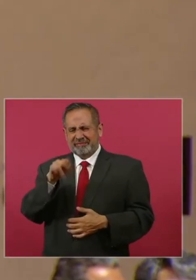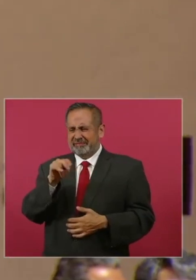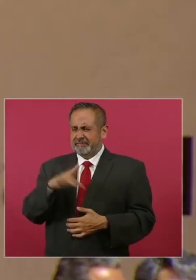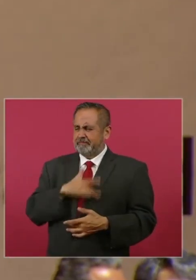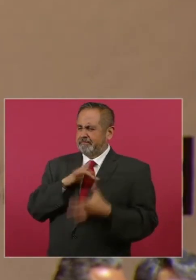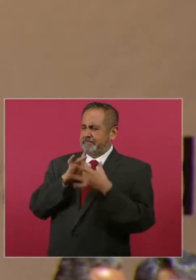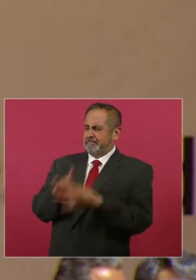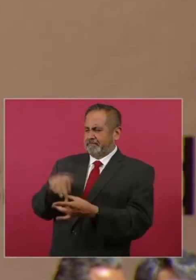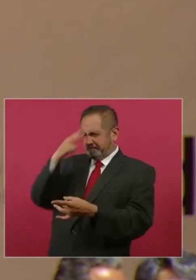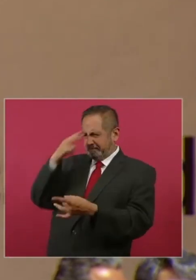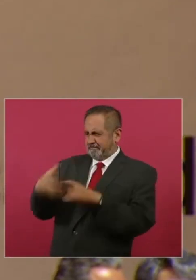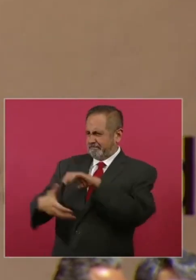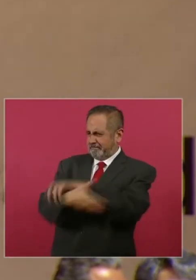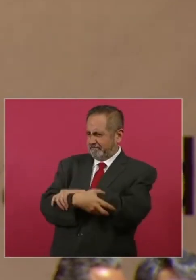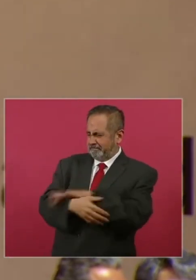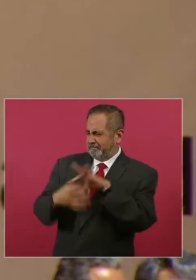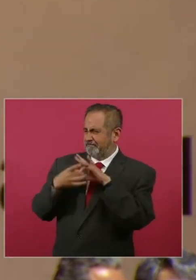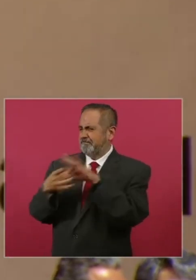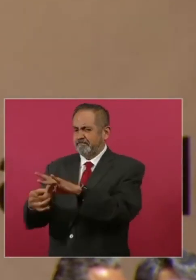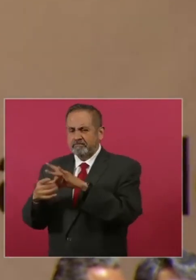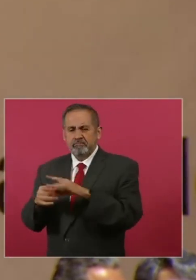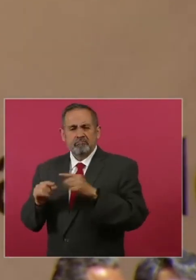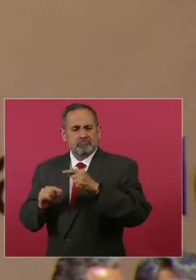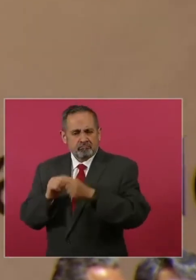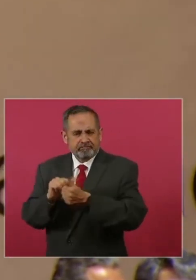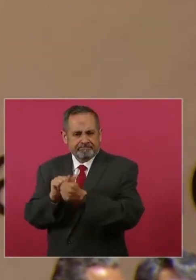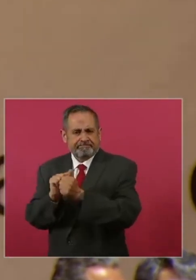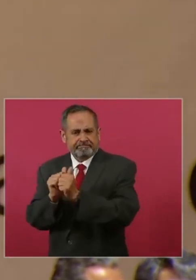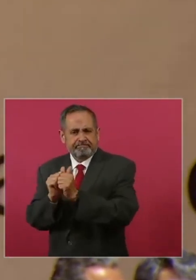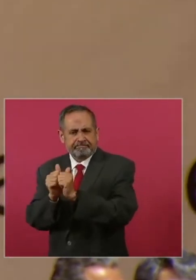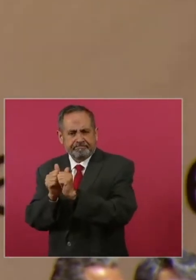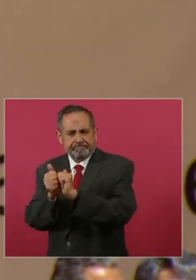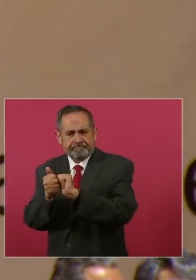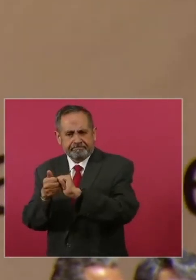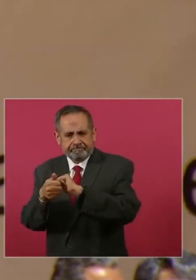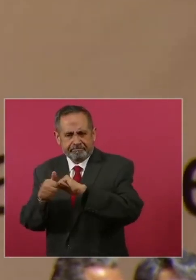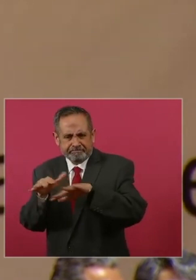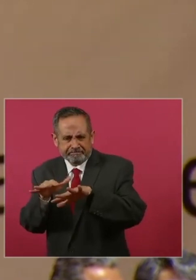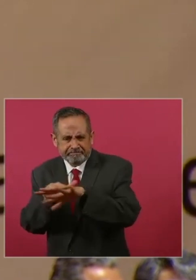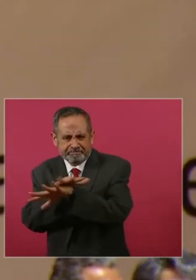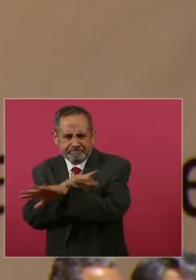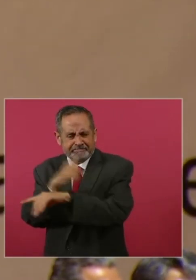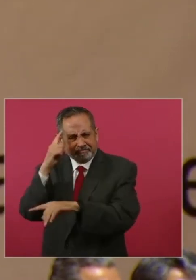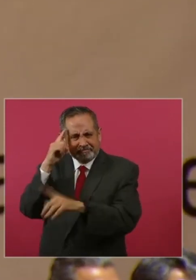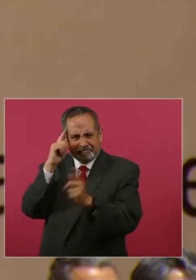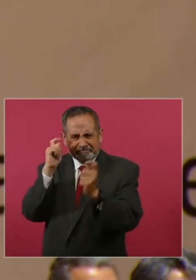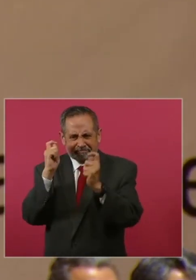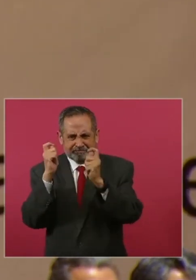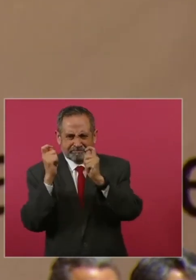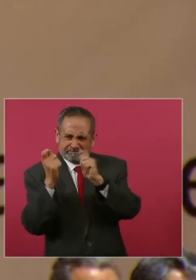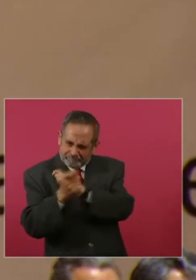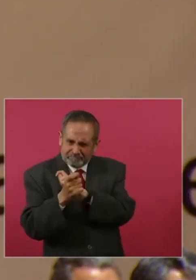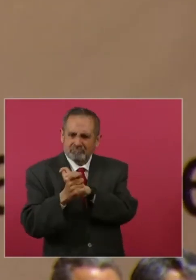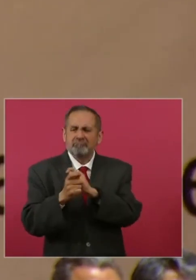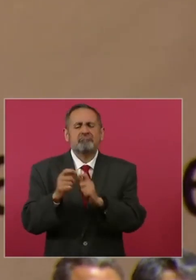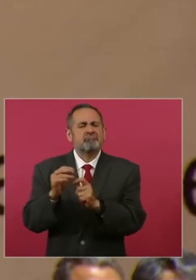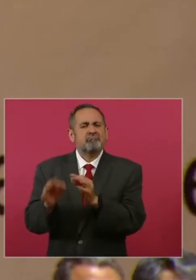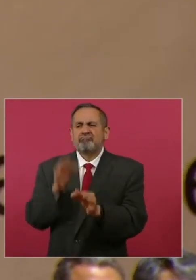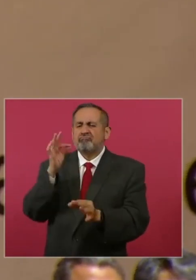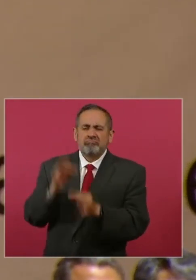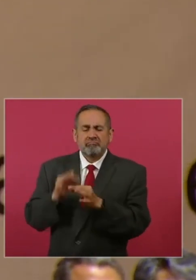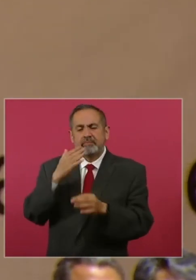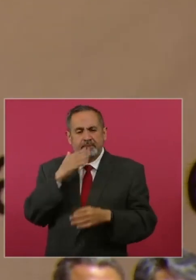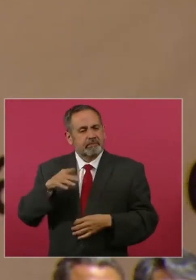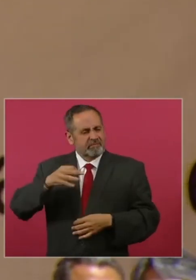of us that have the flag of Mexican humanism, little by little we promoted change, a